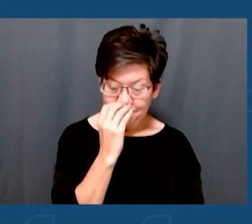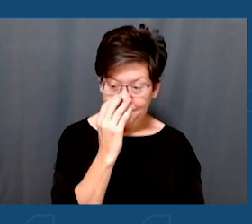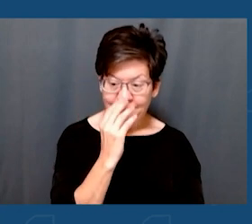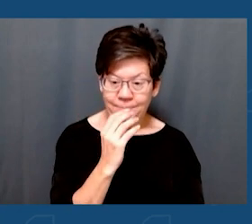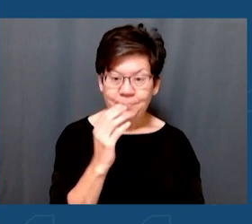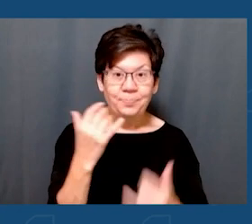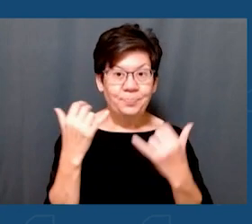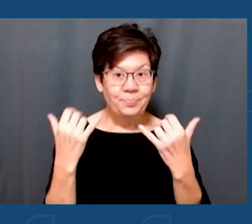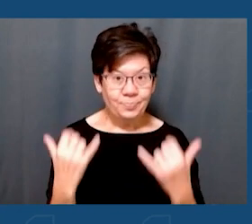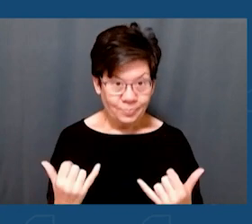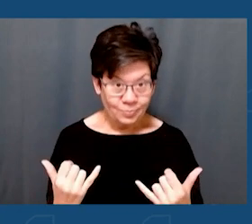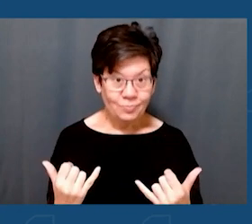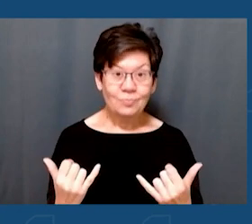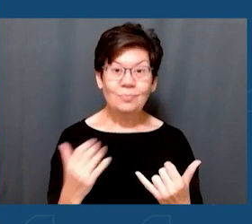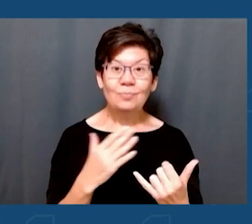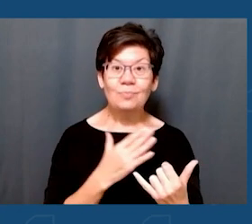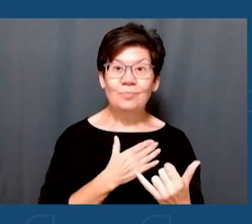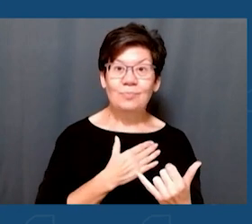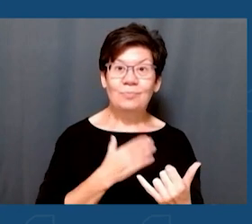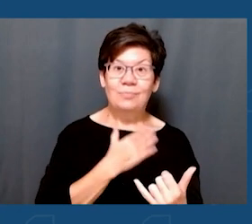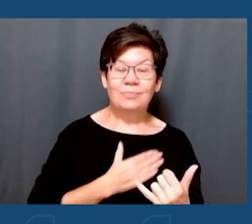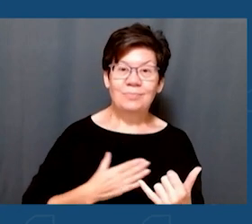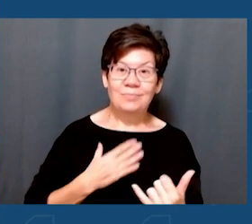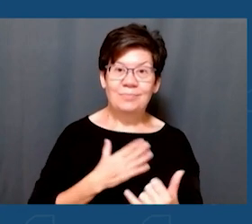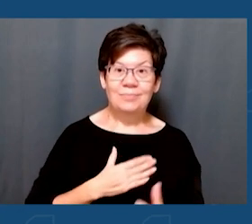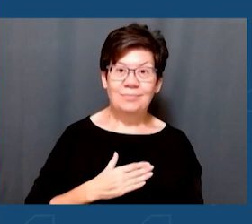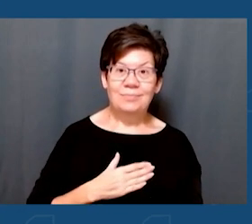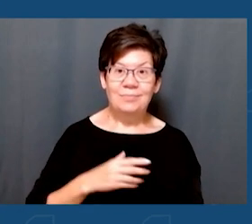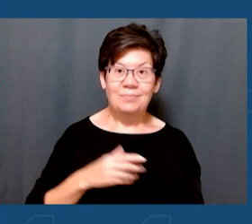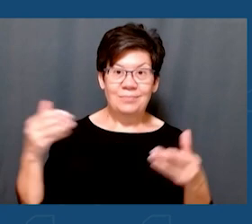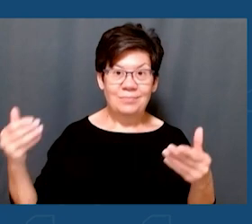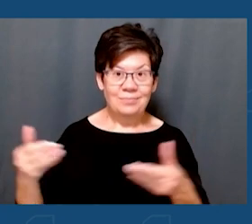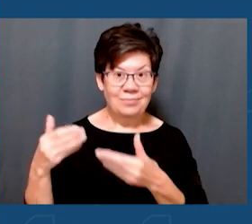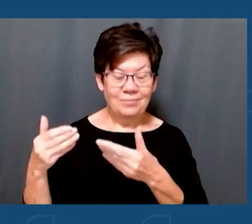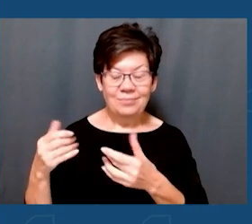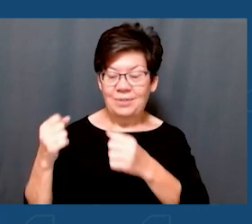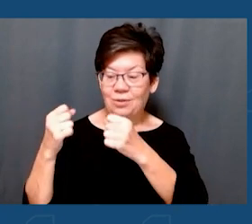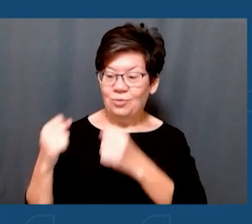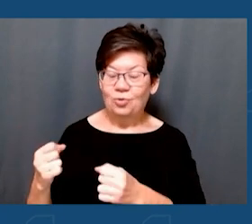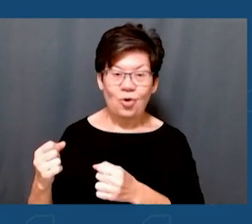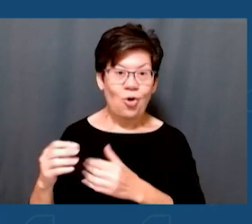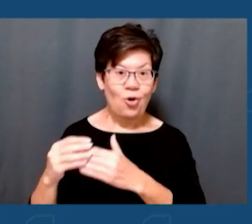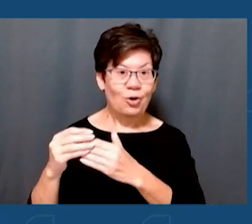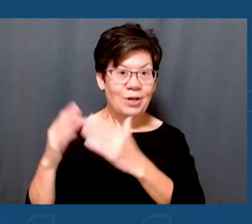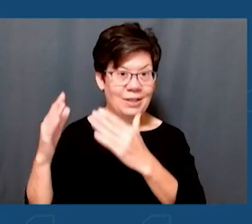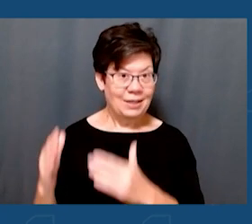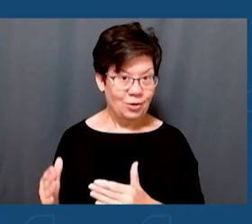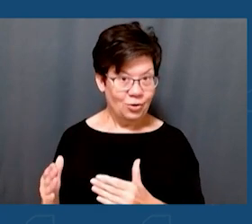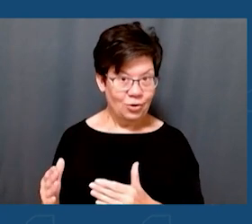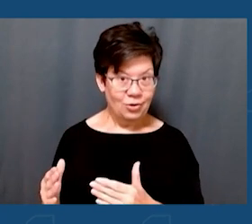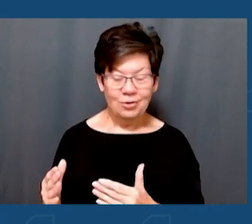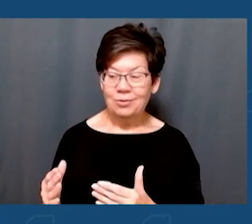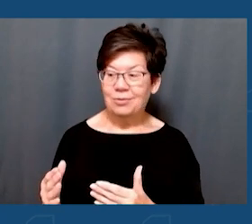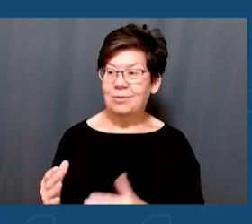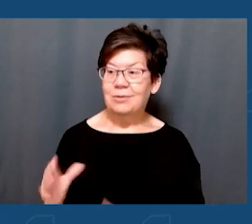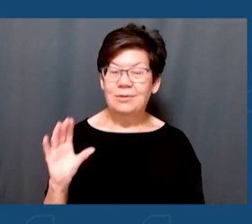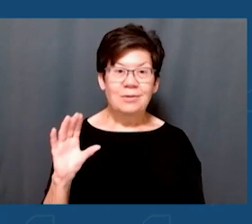Now it is my pleasure to introduce a strong leader, a colleague and a